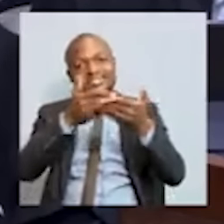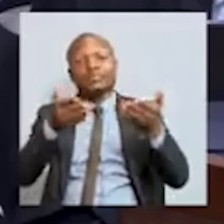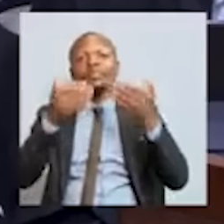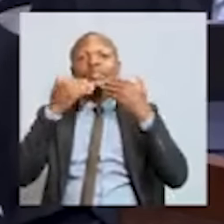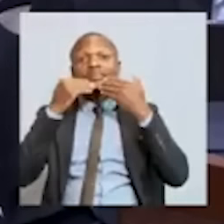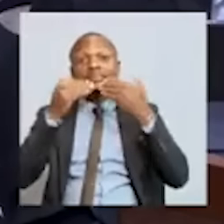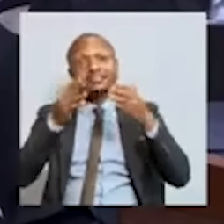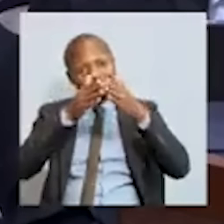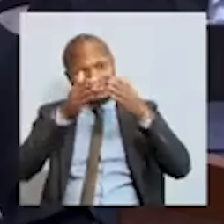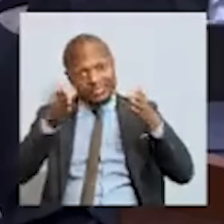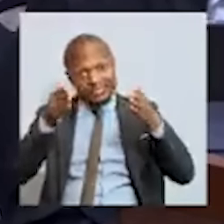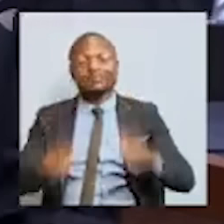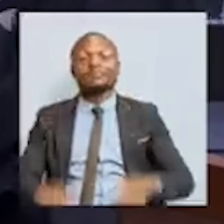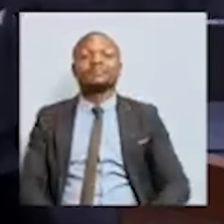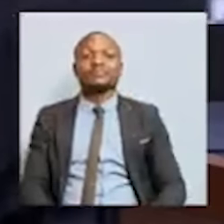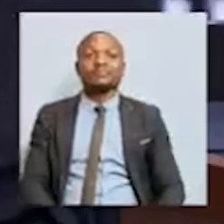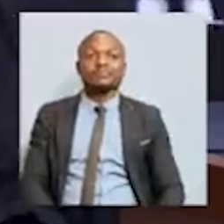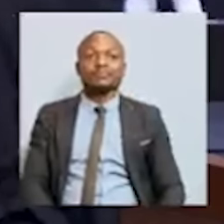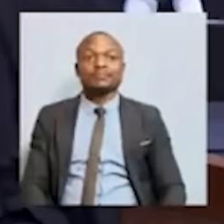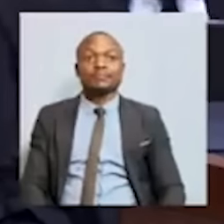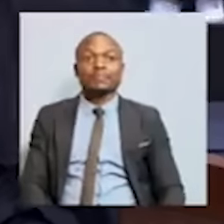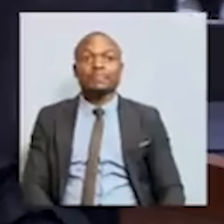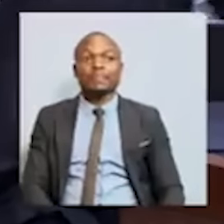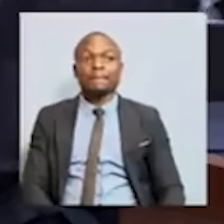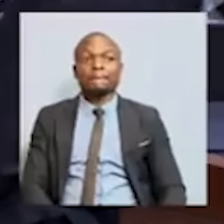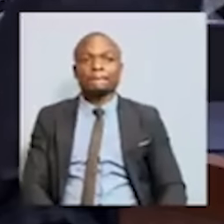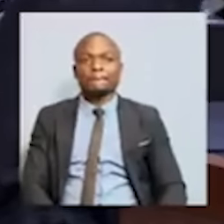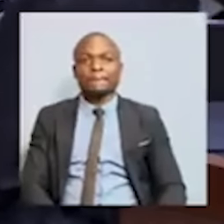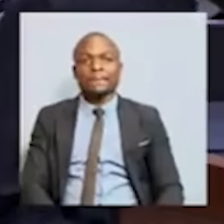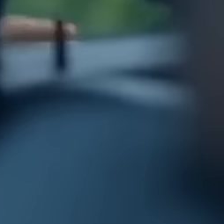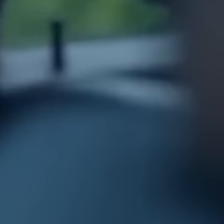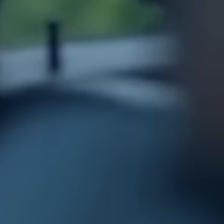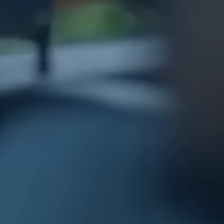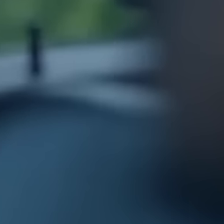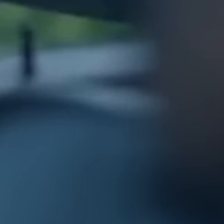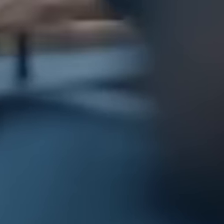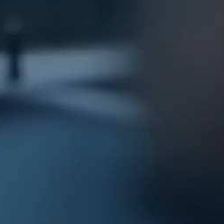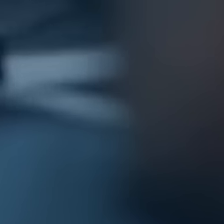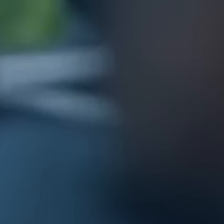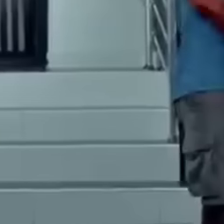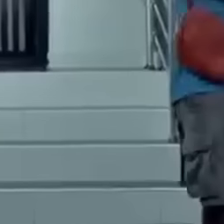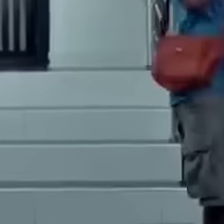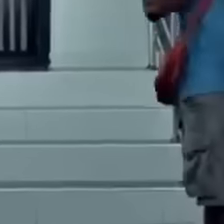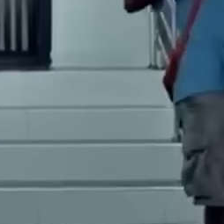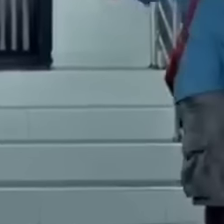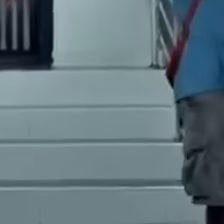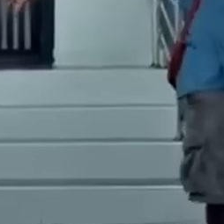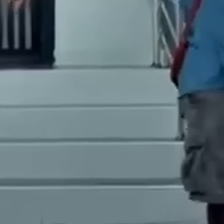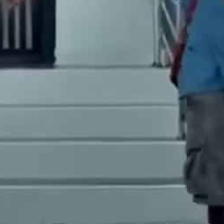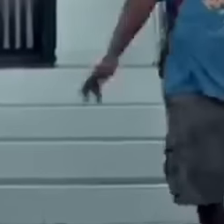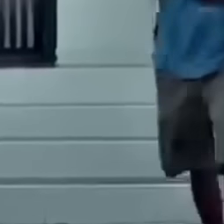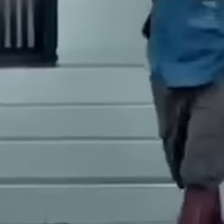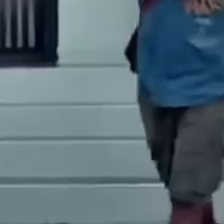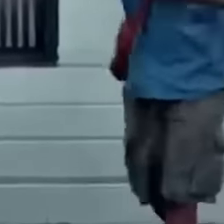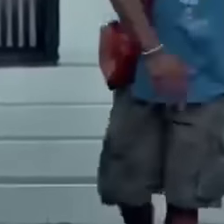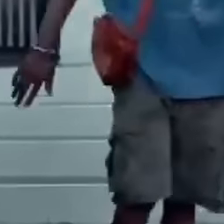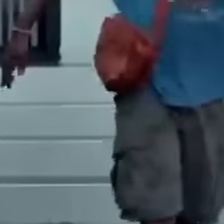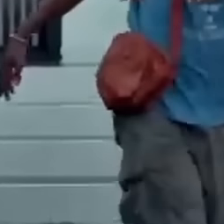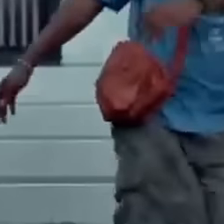Thank you so much. Well done. Don't forget to subscribe to my YouTube channel.